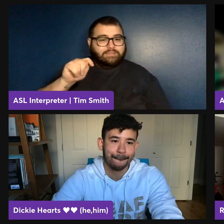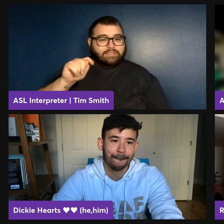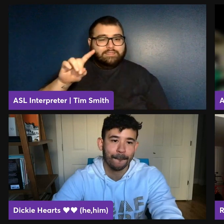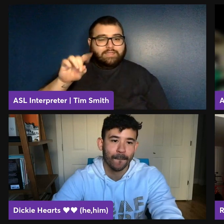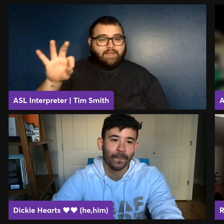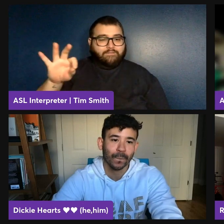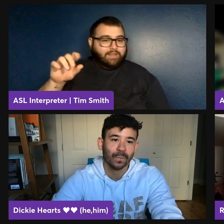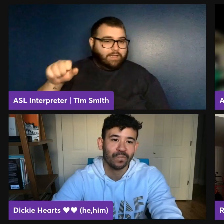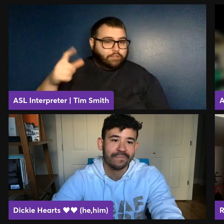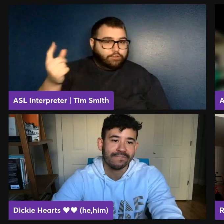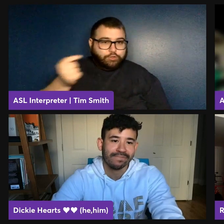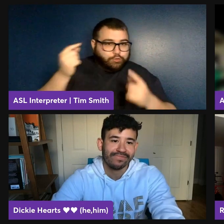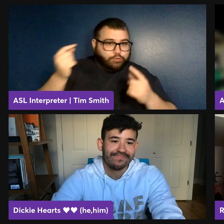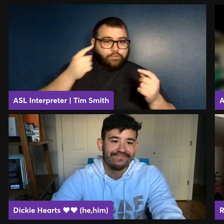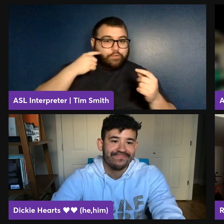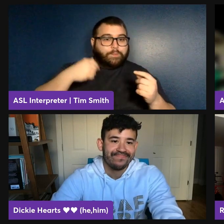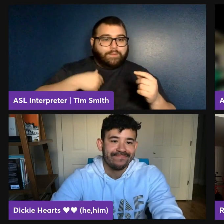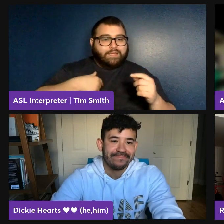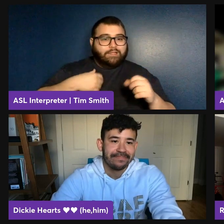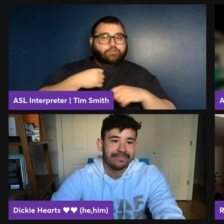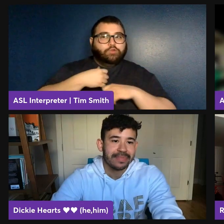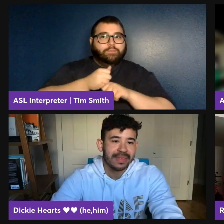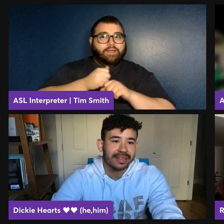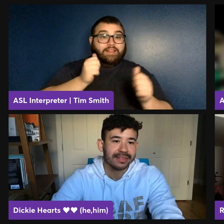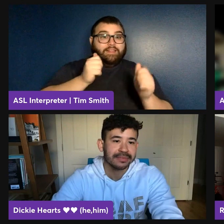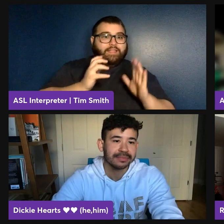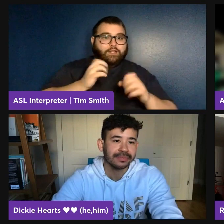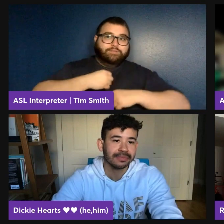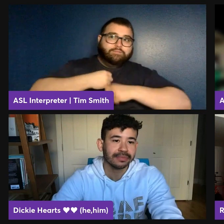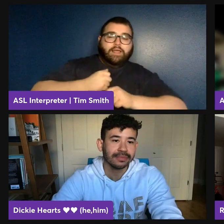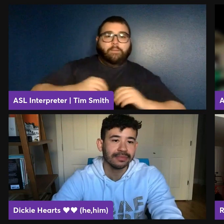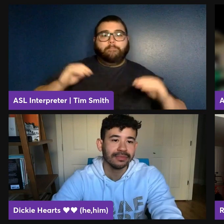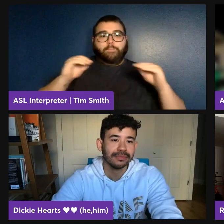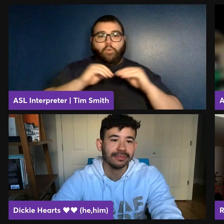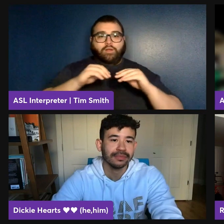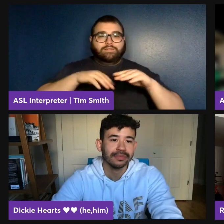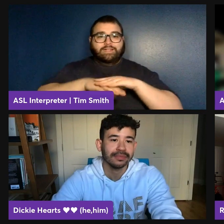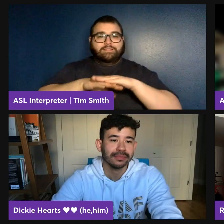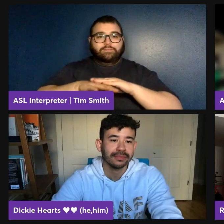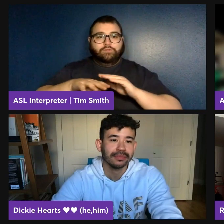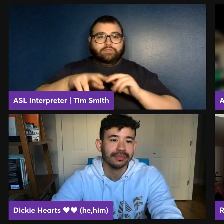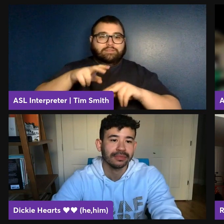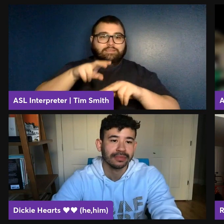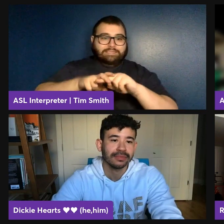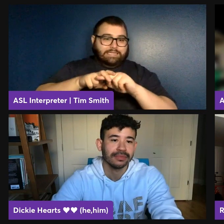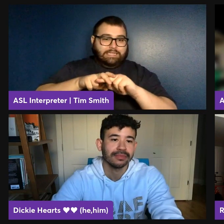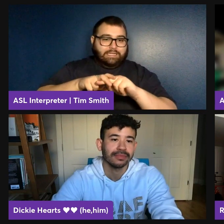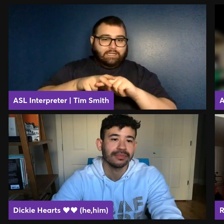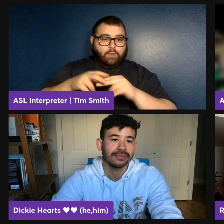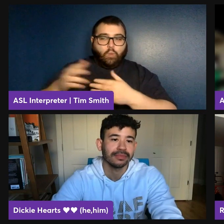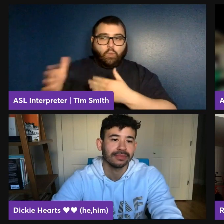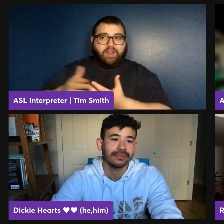of make the theaters create more accessible seating. You know, it sort of is what it is.